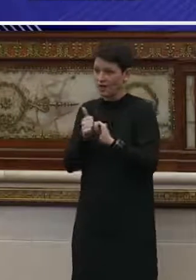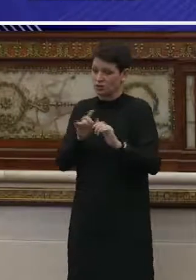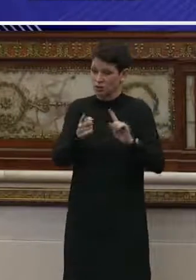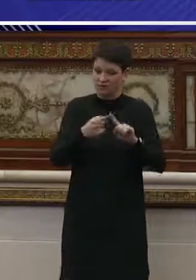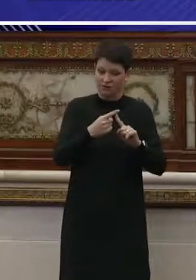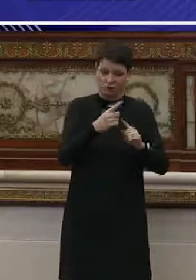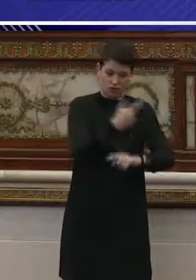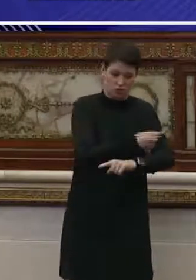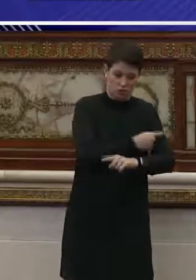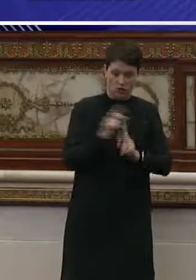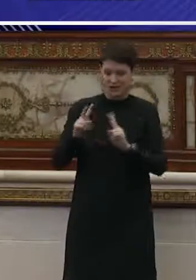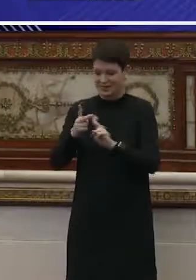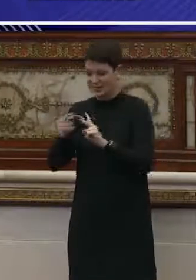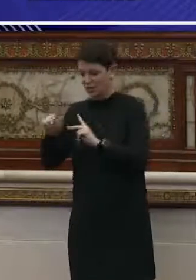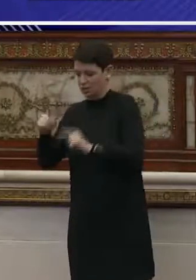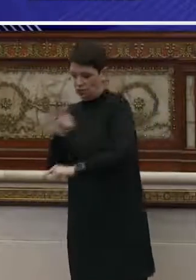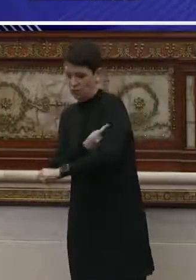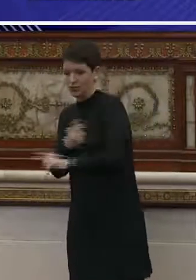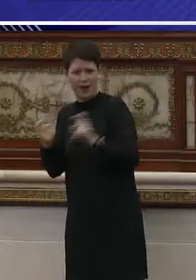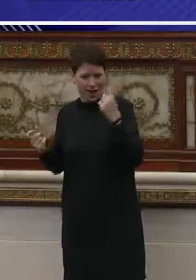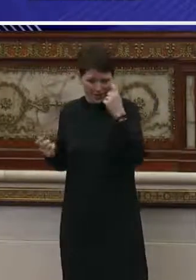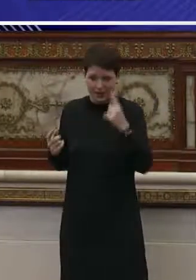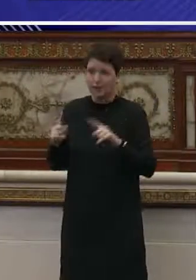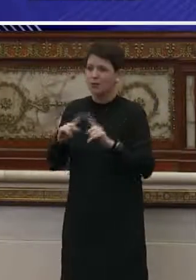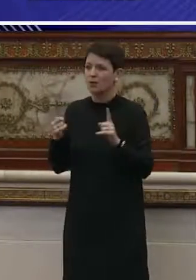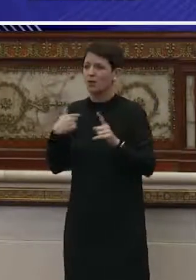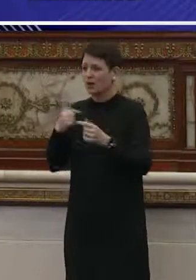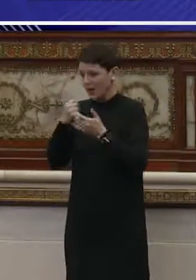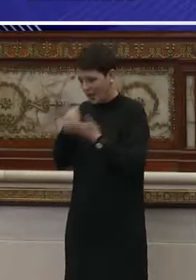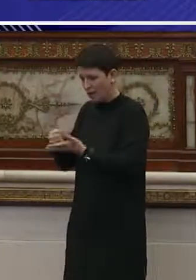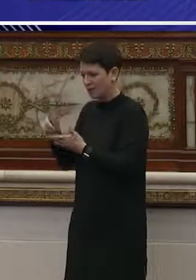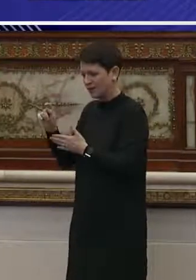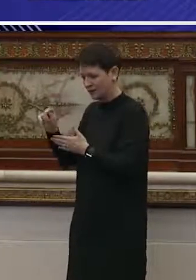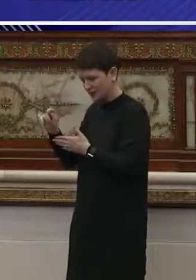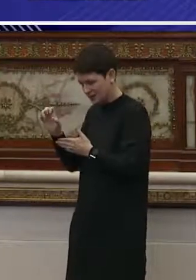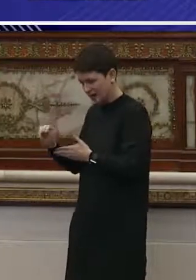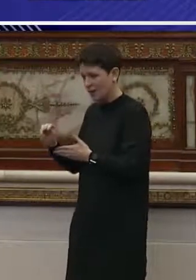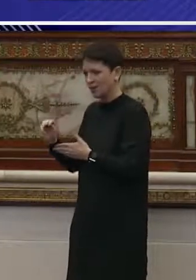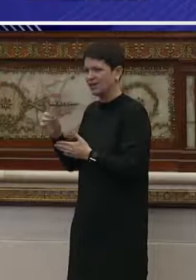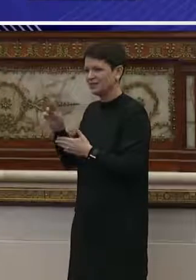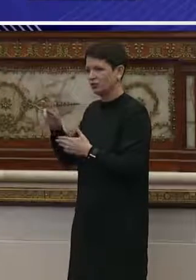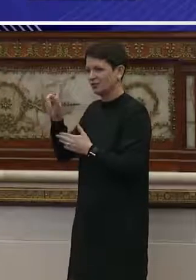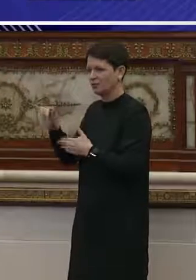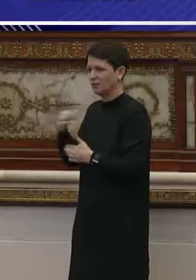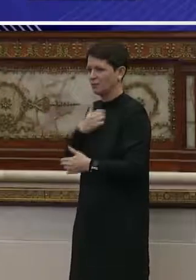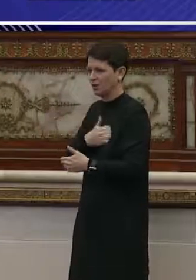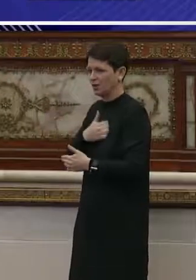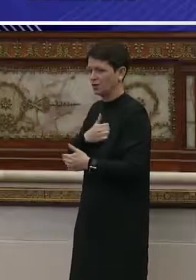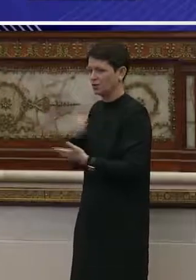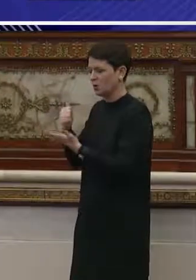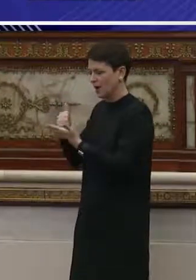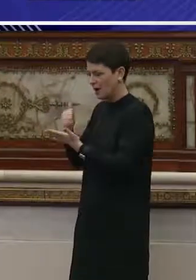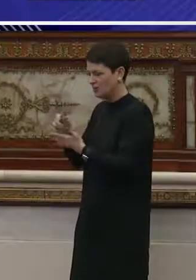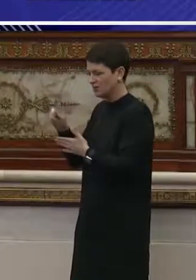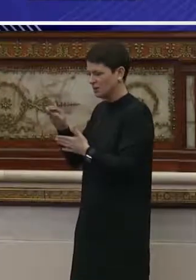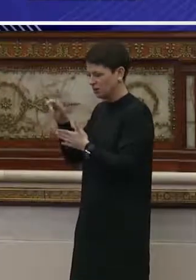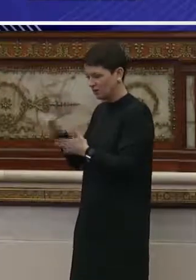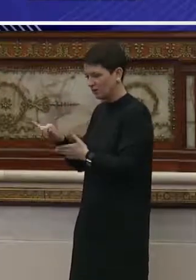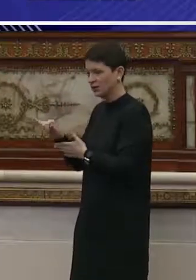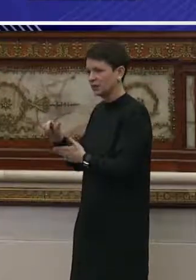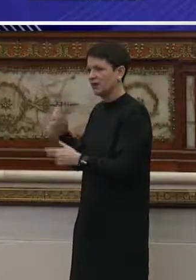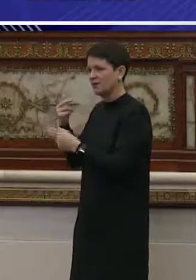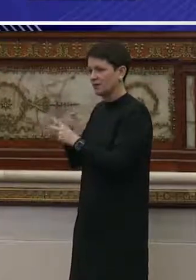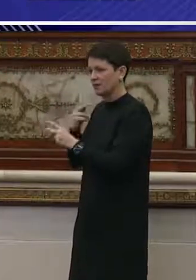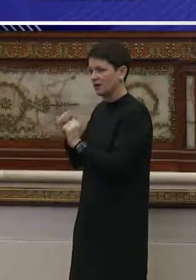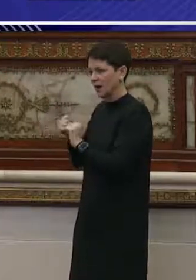first dose and a second dose. Certainly, so I get it. We're helping Tom or helping Dr. Farley, my apologies, are trying to work with them to see if we